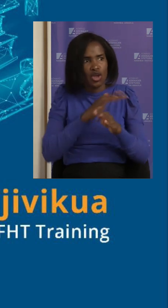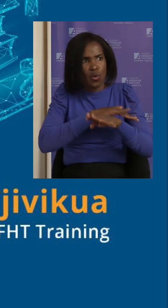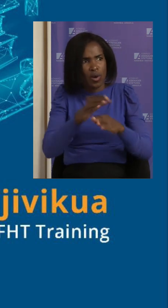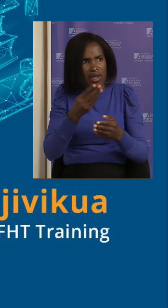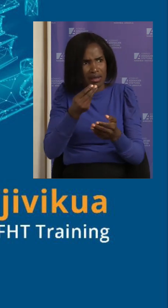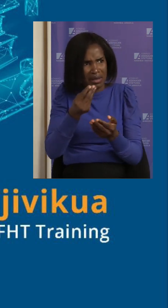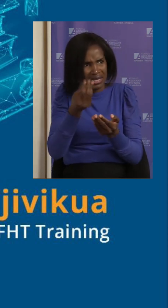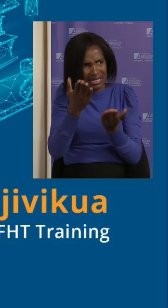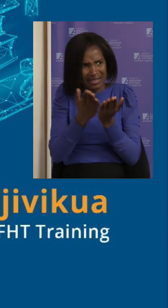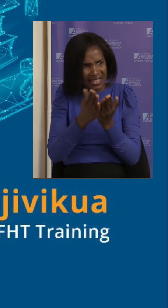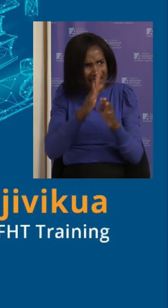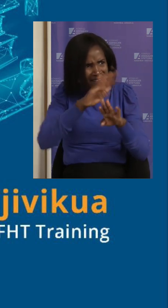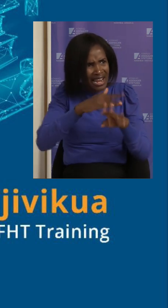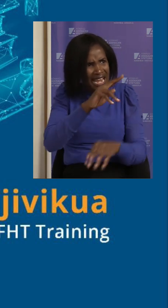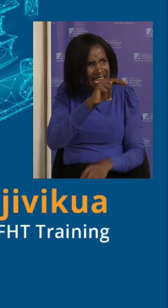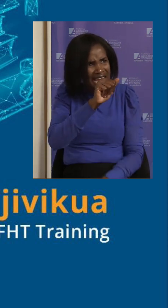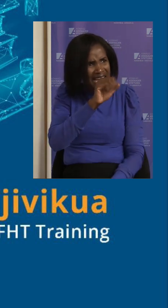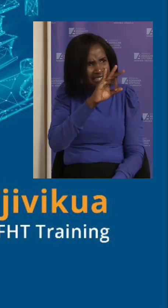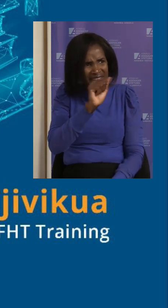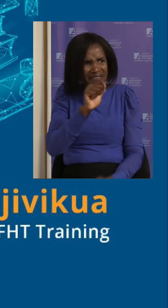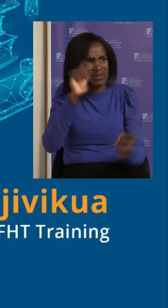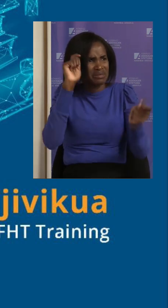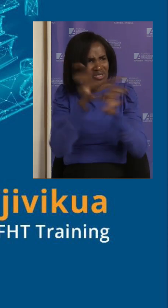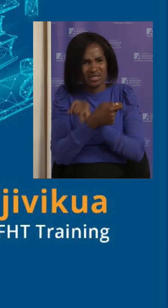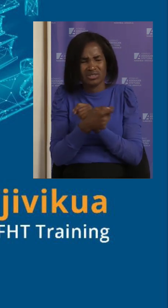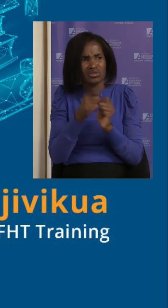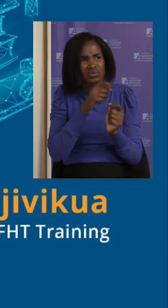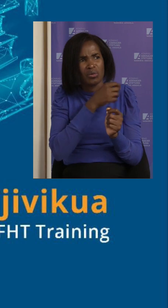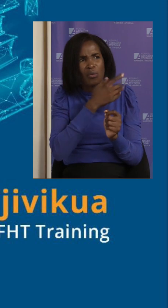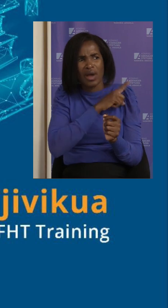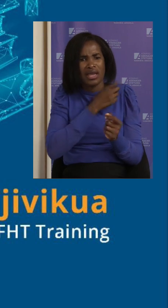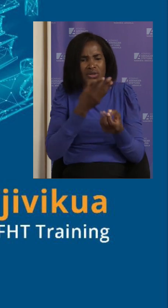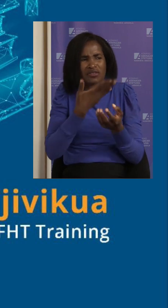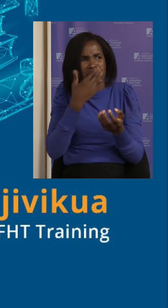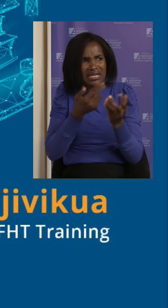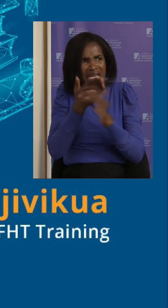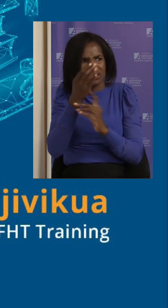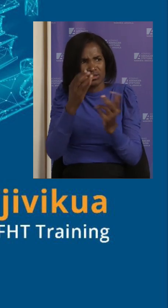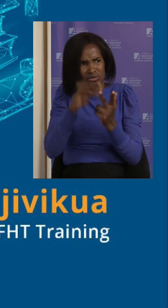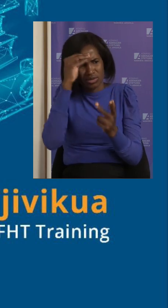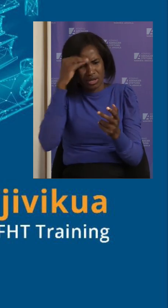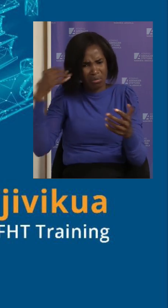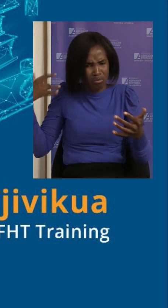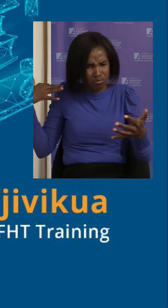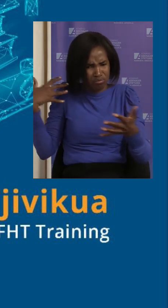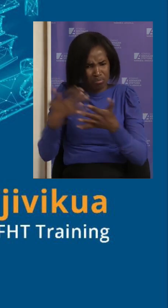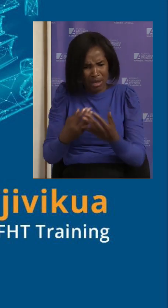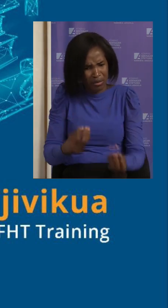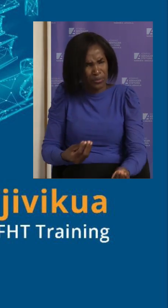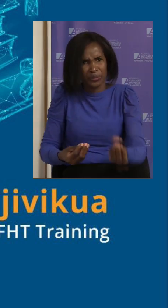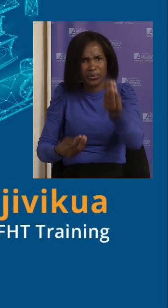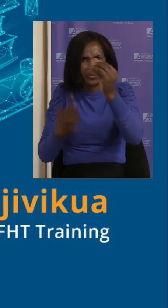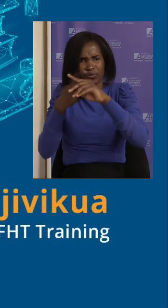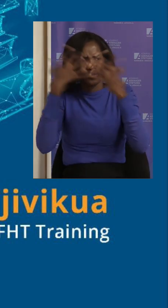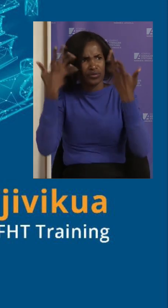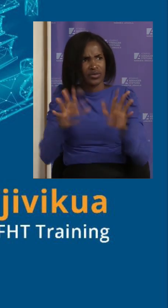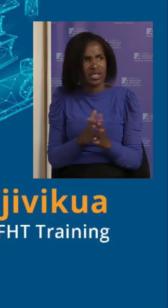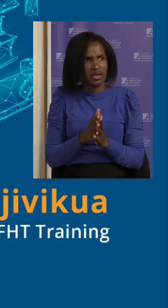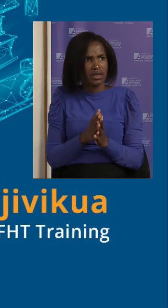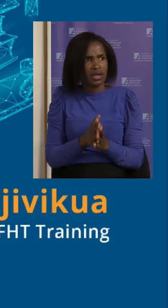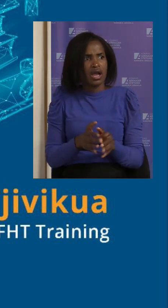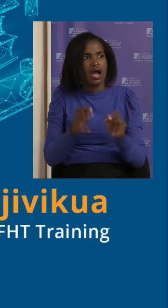The NASFAF system must be overhauled to provide better access for financing students throughout their academic career. The current loan scheme must be